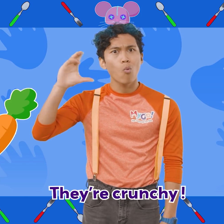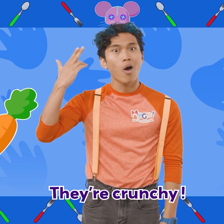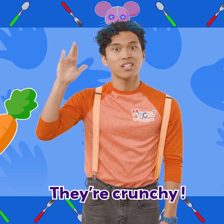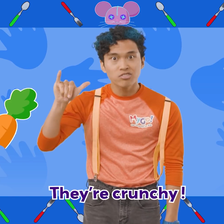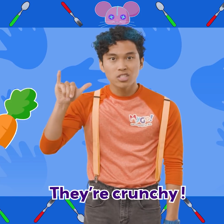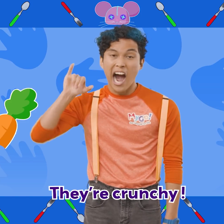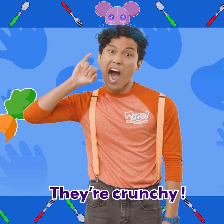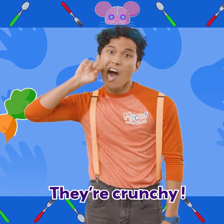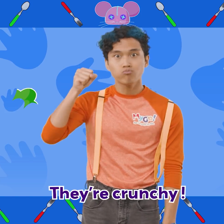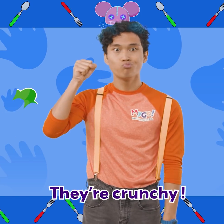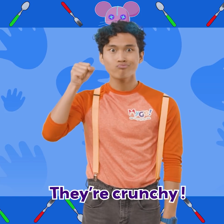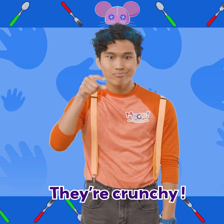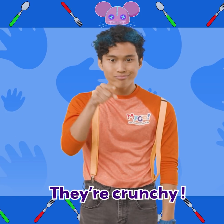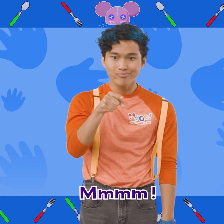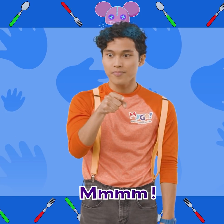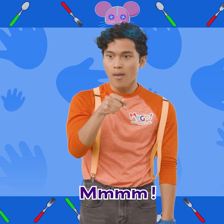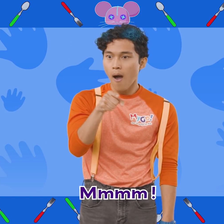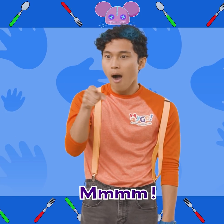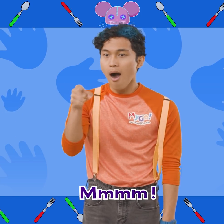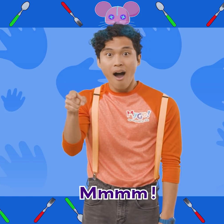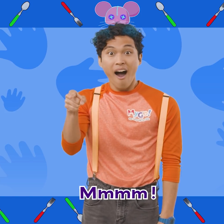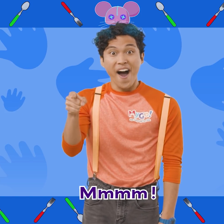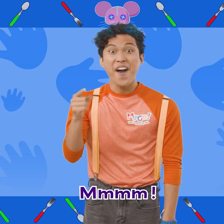They're crunchy.